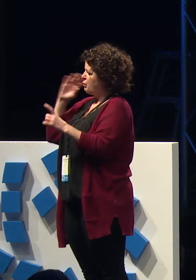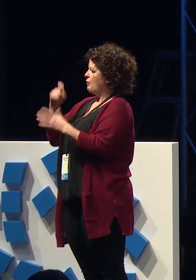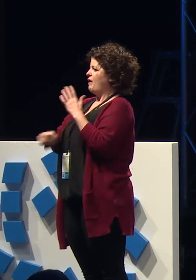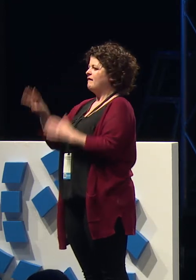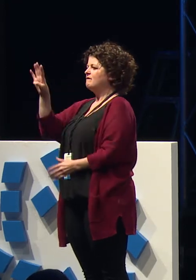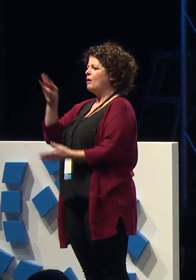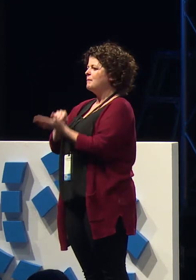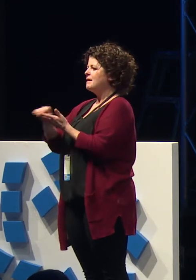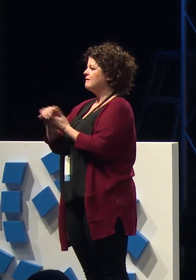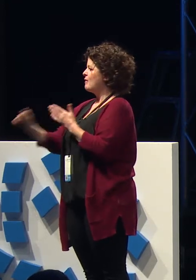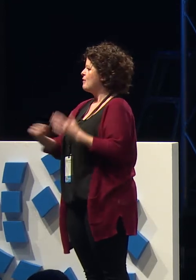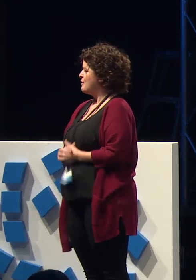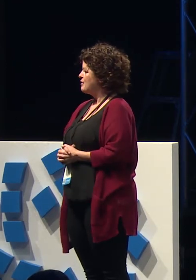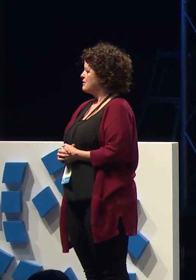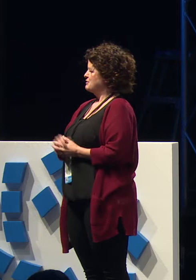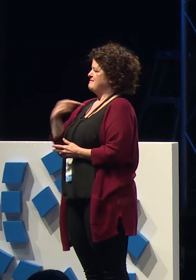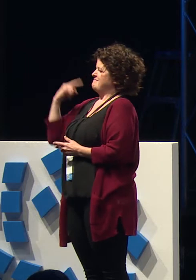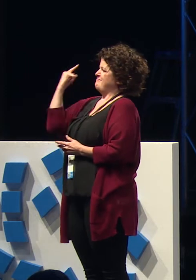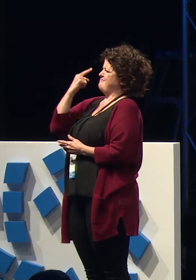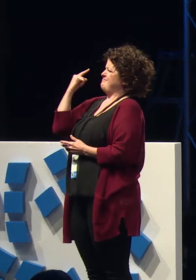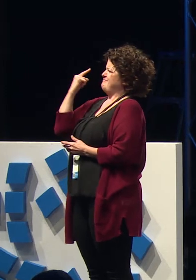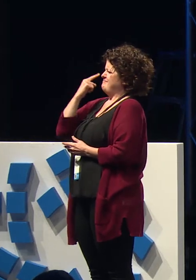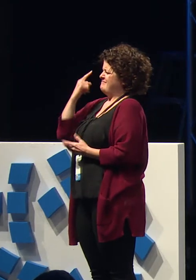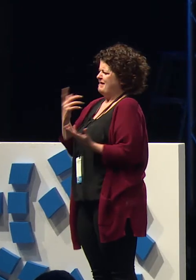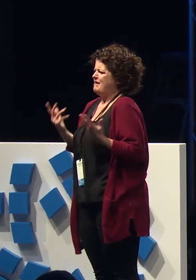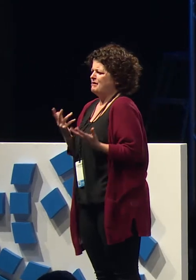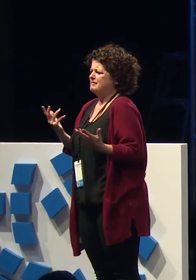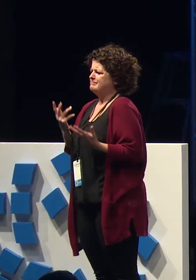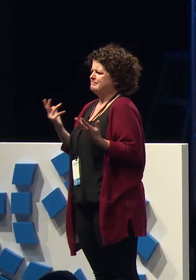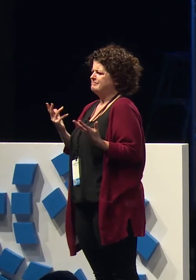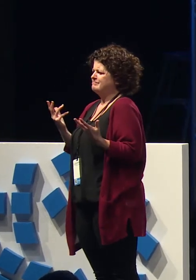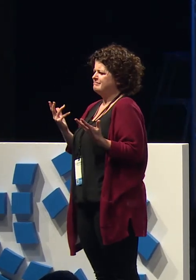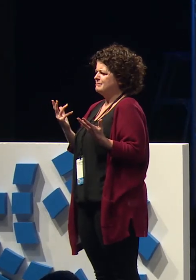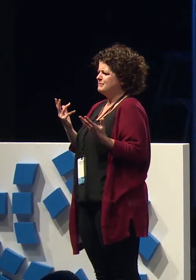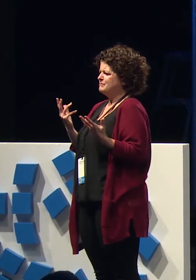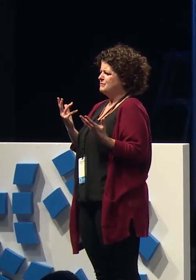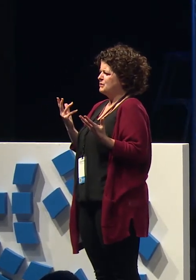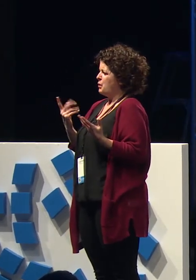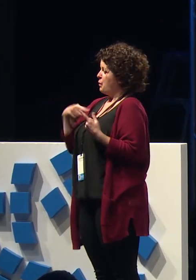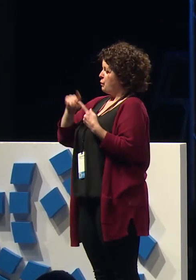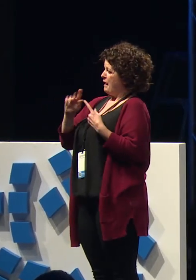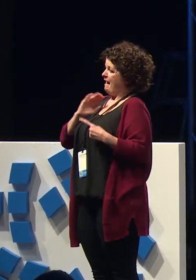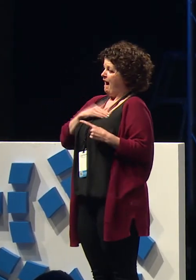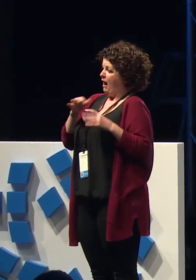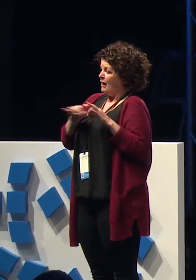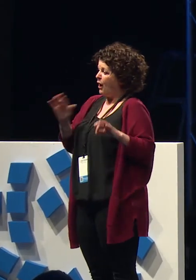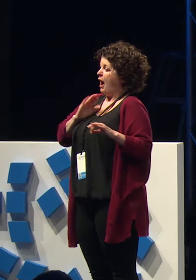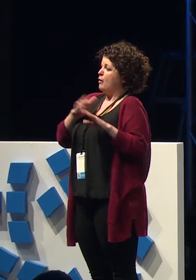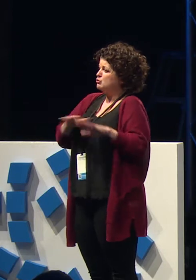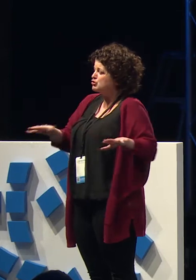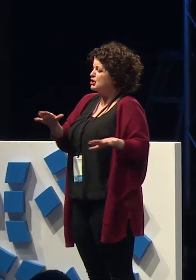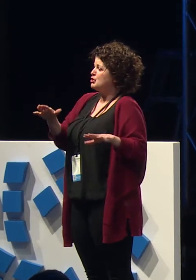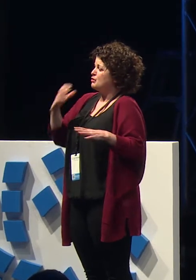million. So it just makes me wonder, at what point is our language or our children and our culture going to